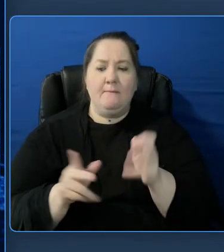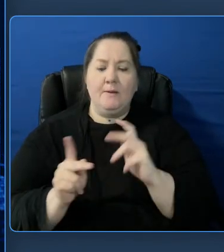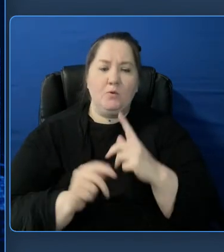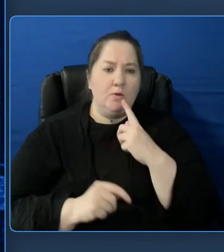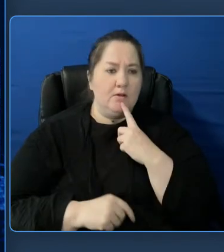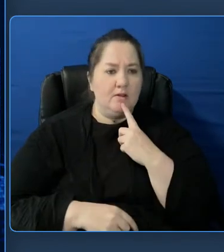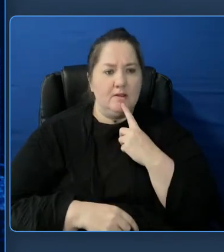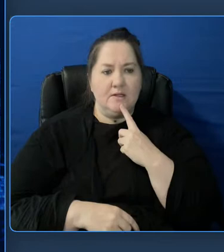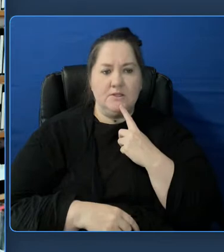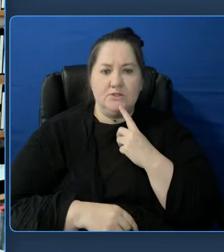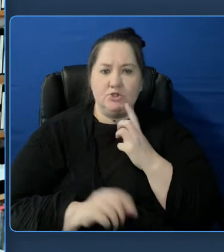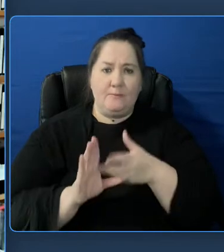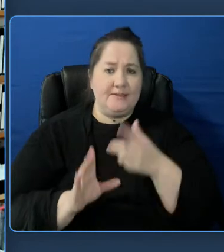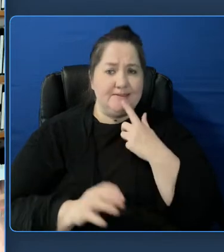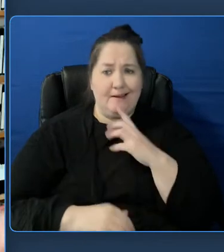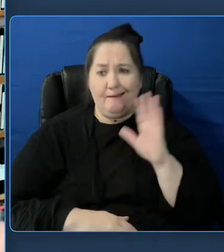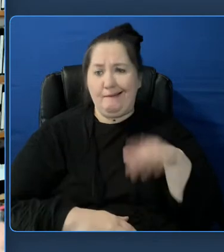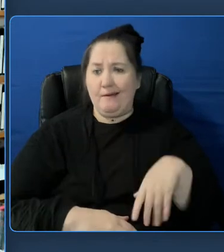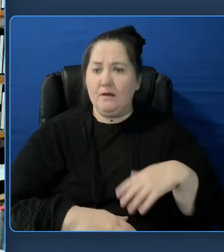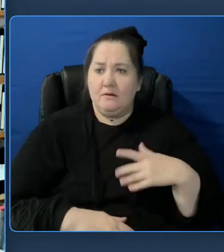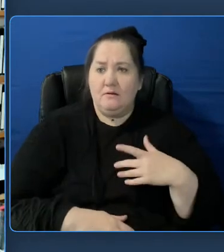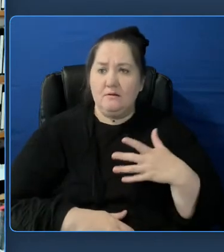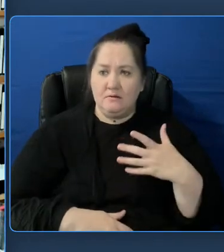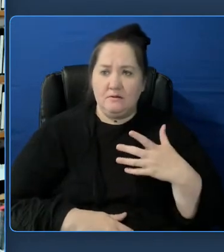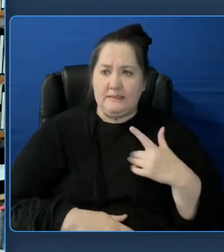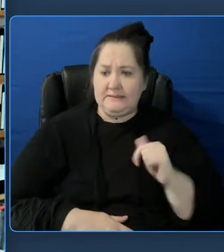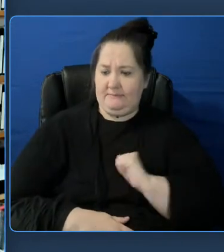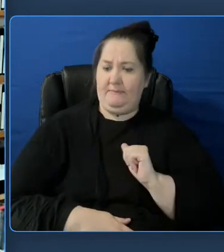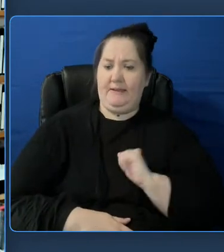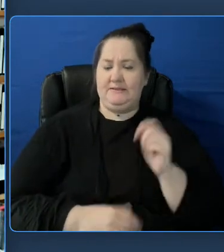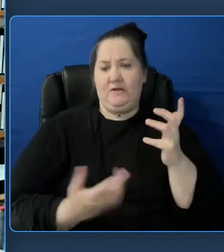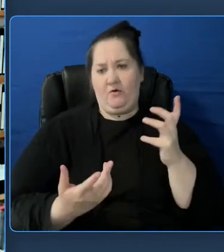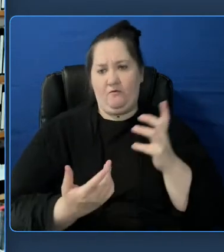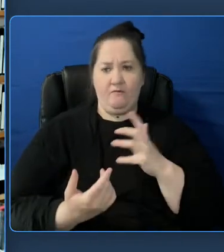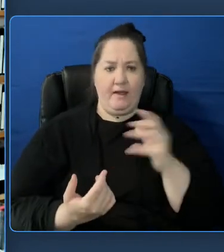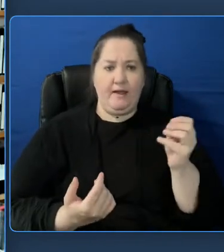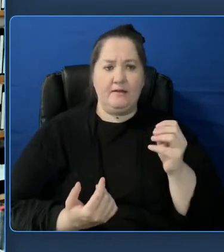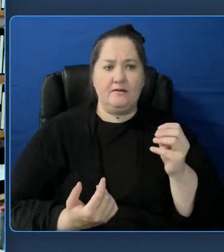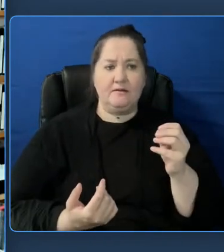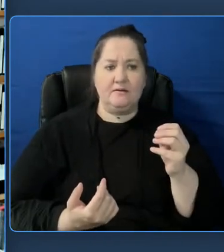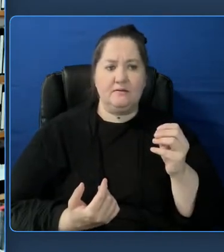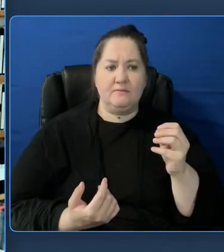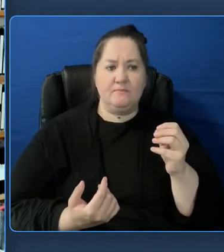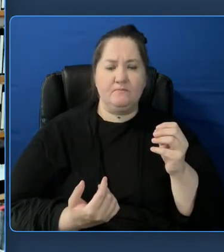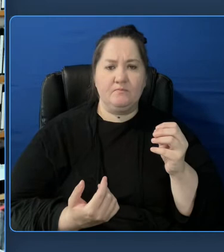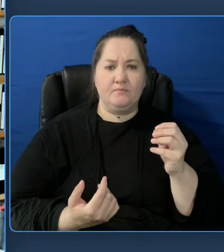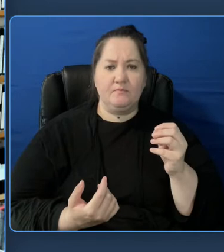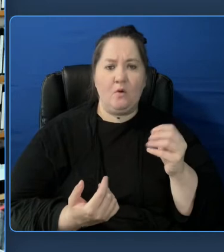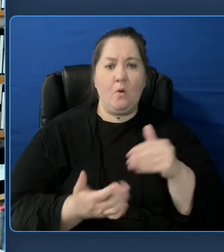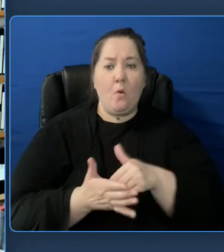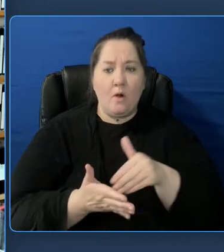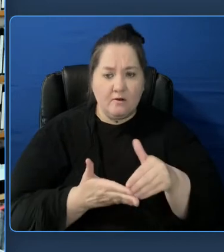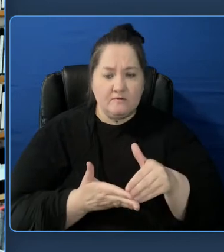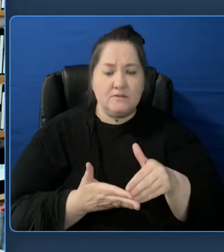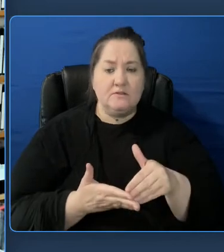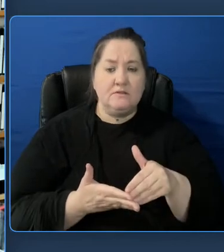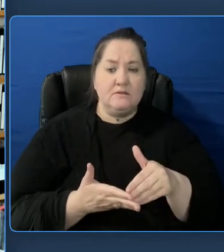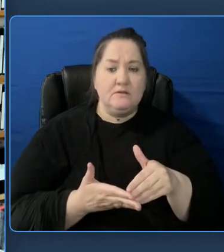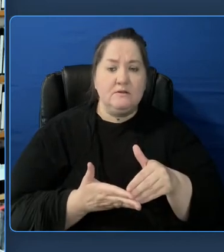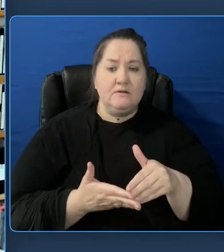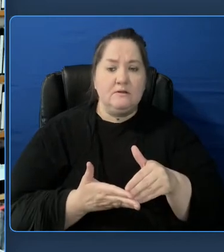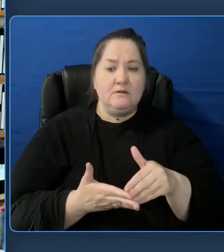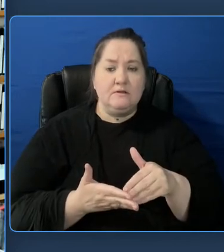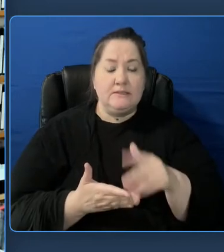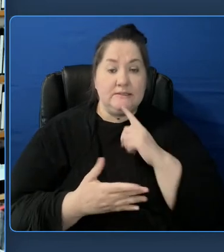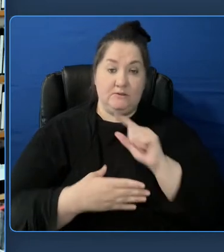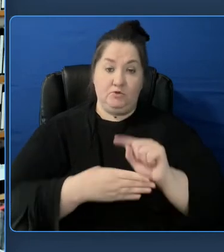people will just jump in and say something about themselves. And but, you know, oftentimes I say